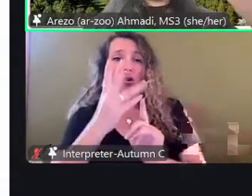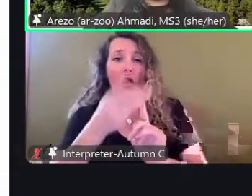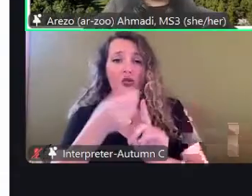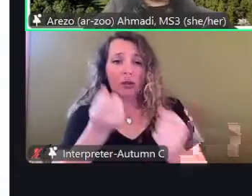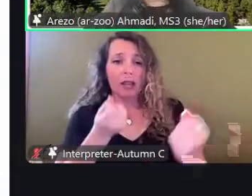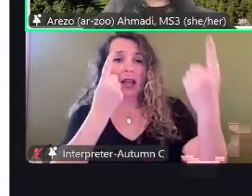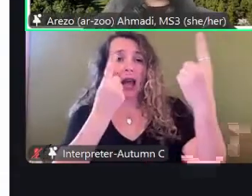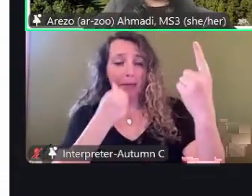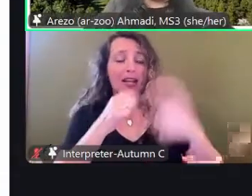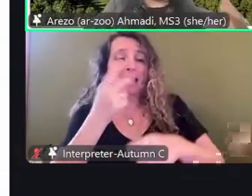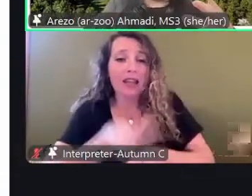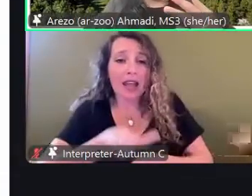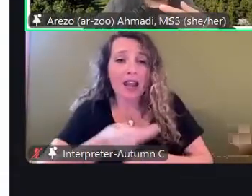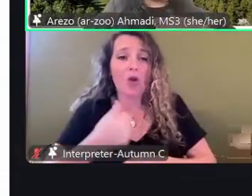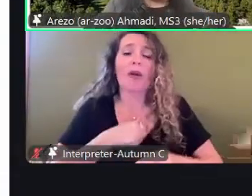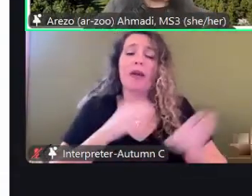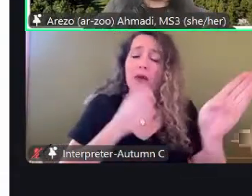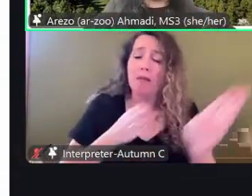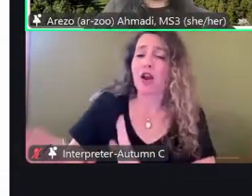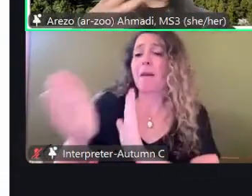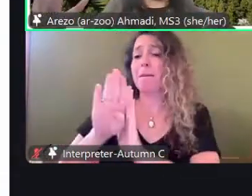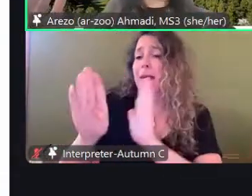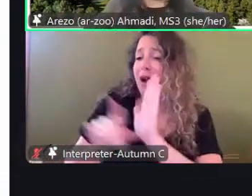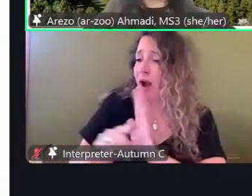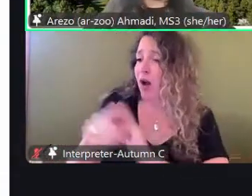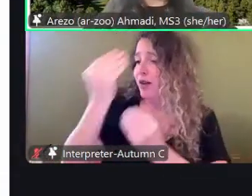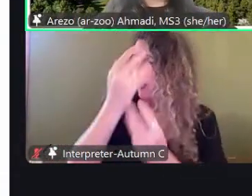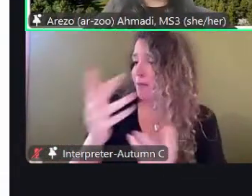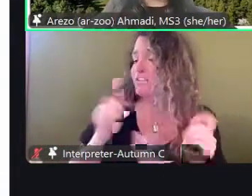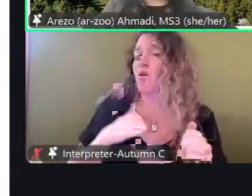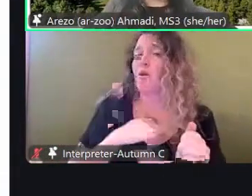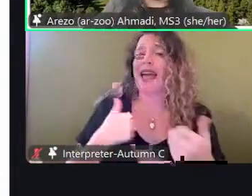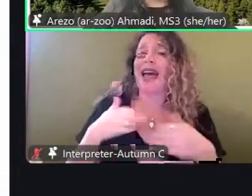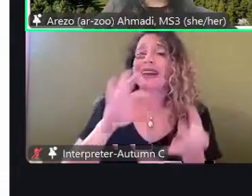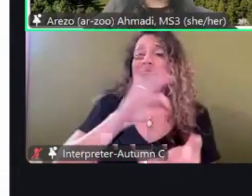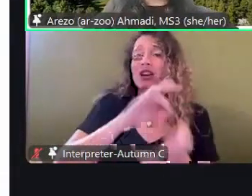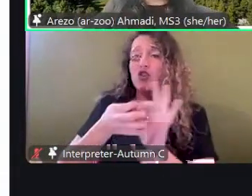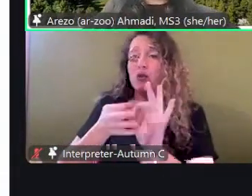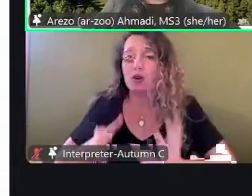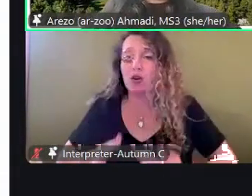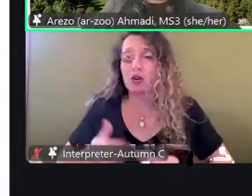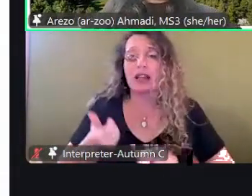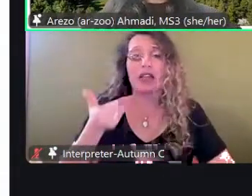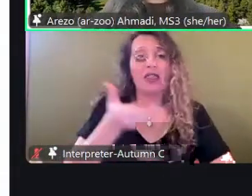we prepared background information like a door note, and we had interpreters at the session as well.